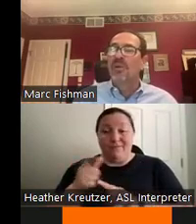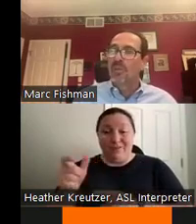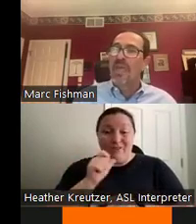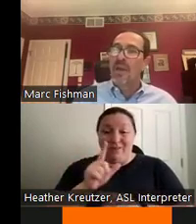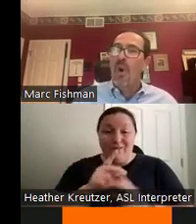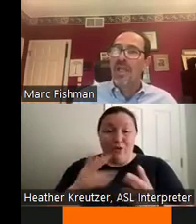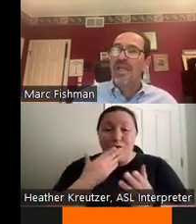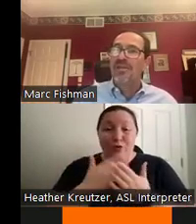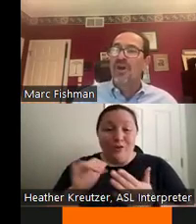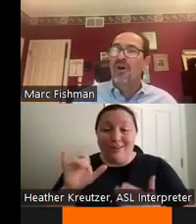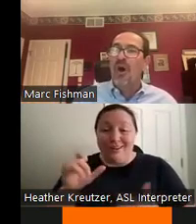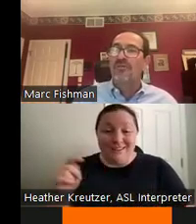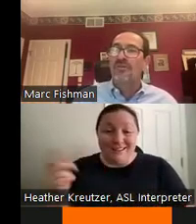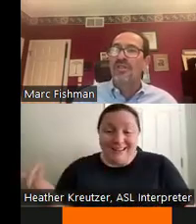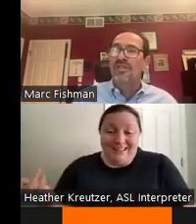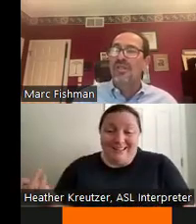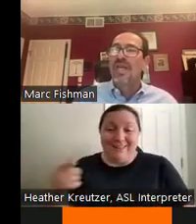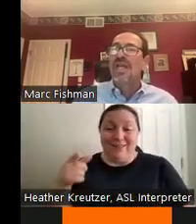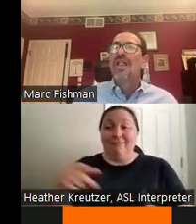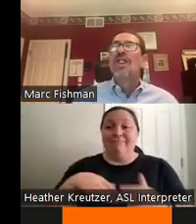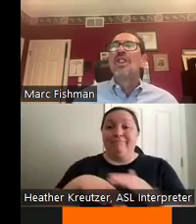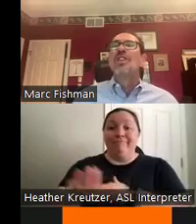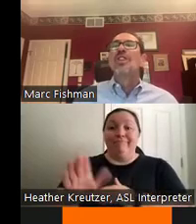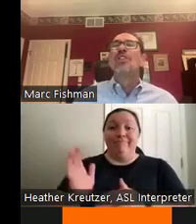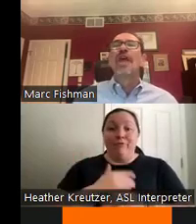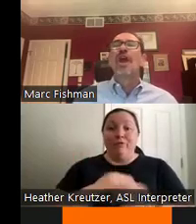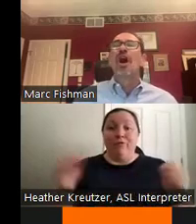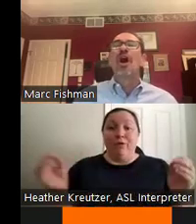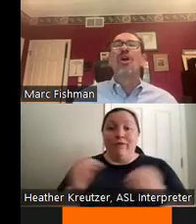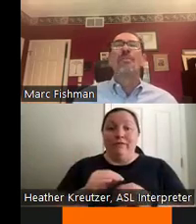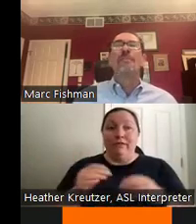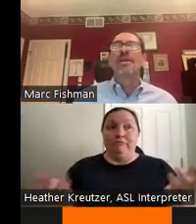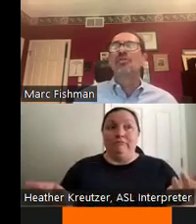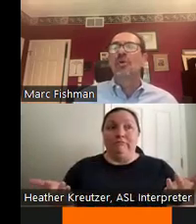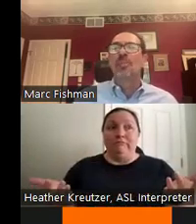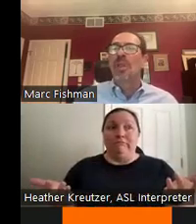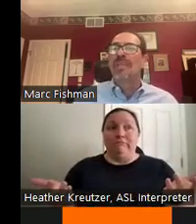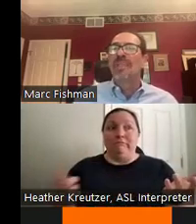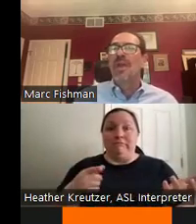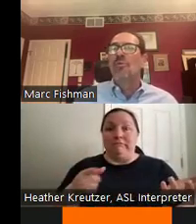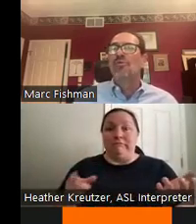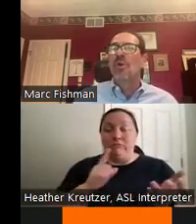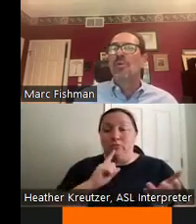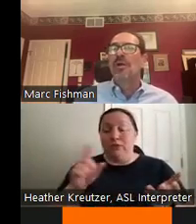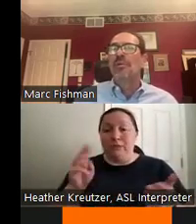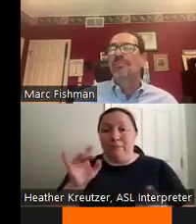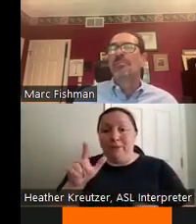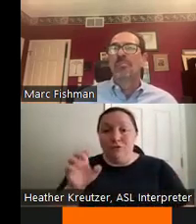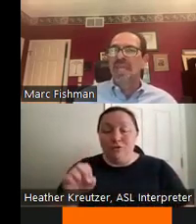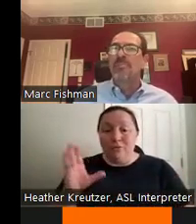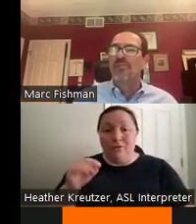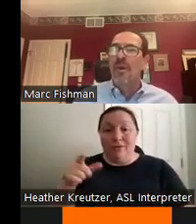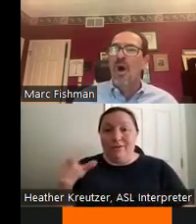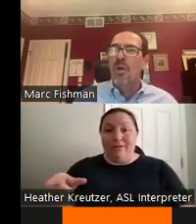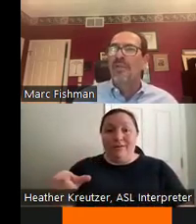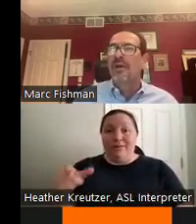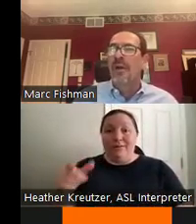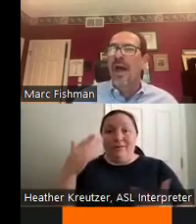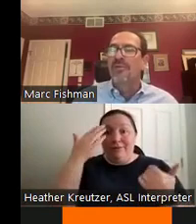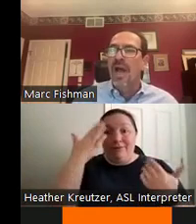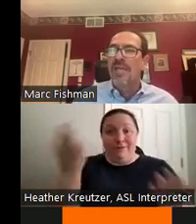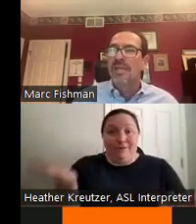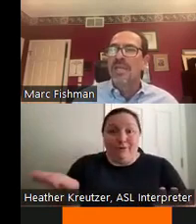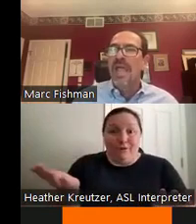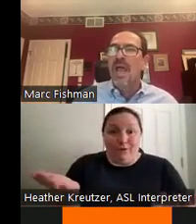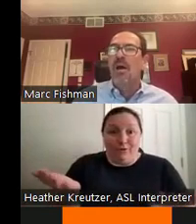autonomy at the moment. When they walk into our offices, they are miserable and they don't know their bleep from a hole in